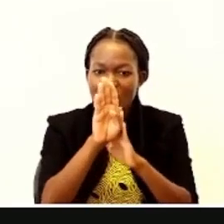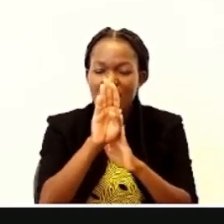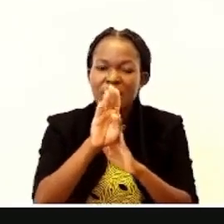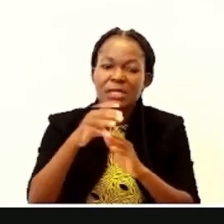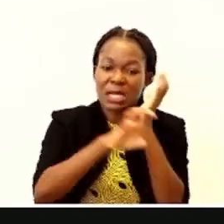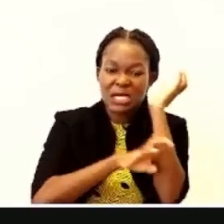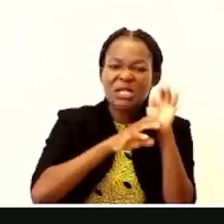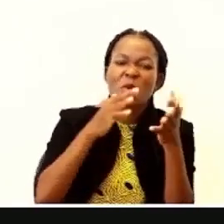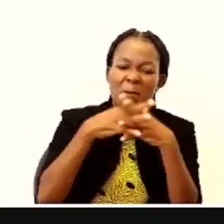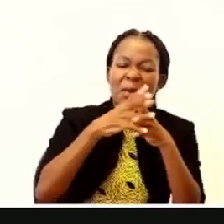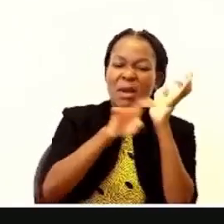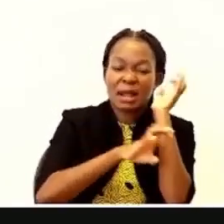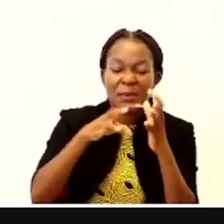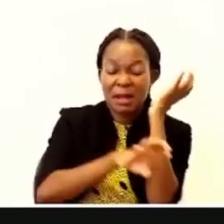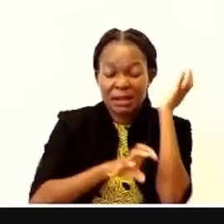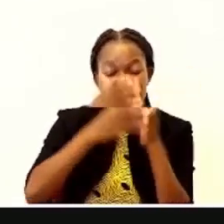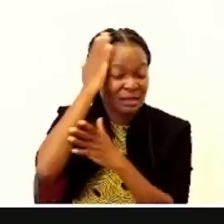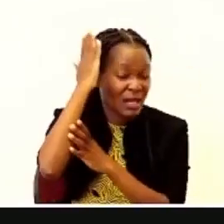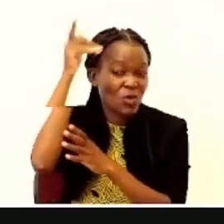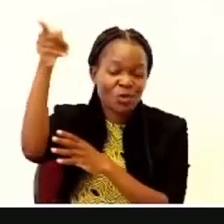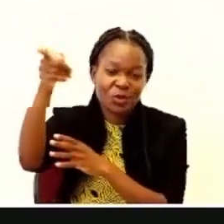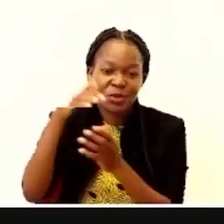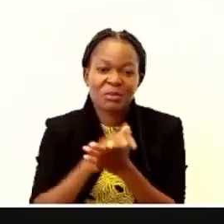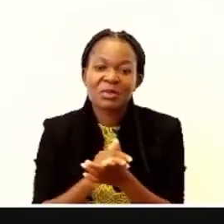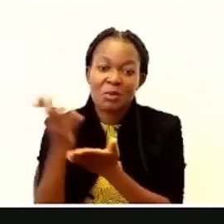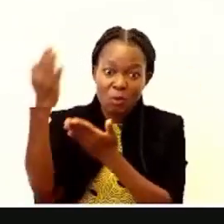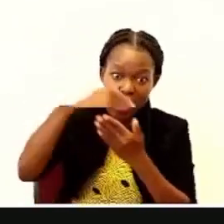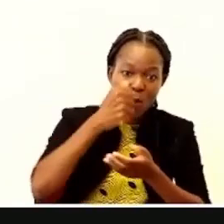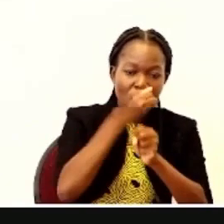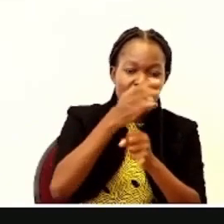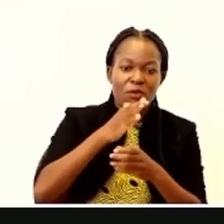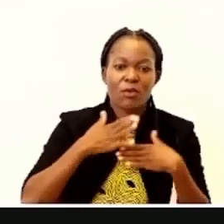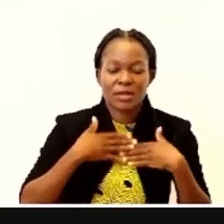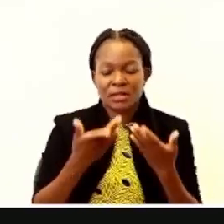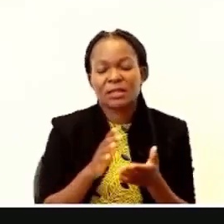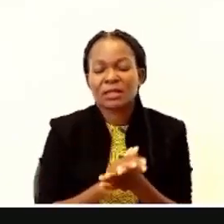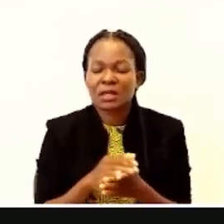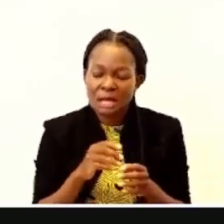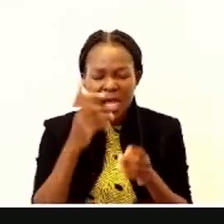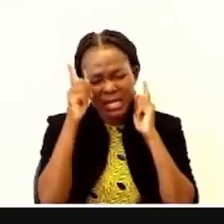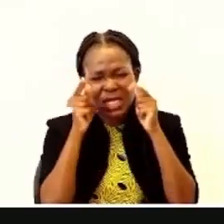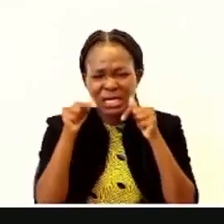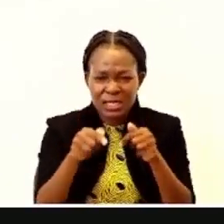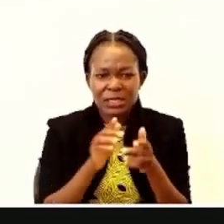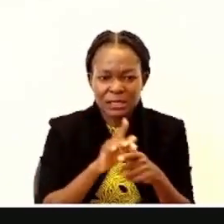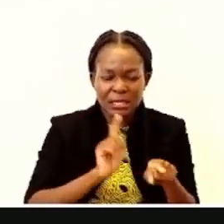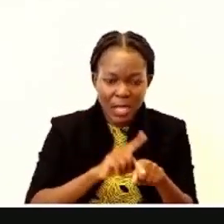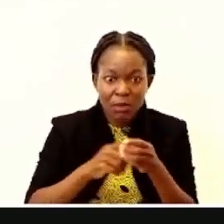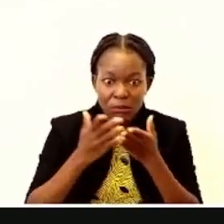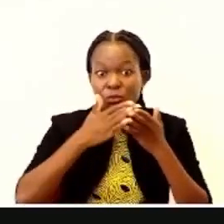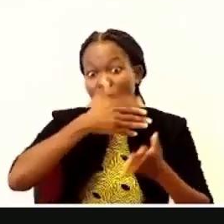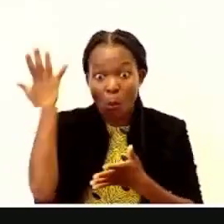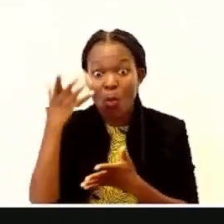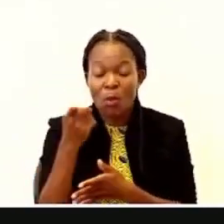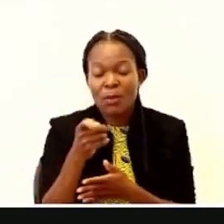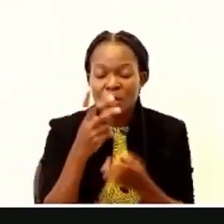countries in the north have taken, that is not going to work for us. So I think it's a wake-up call. We've already